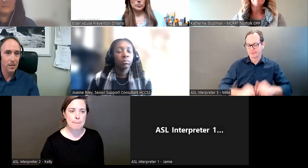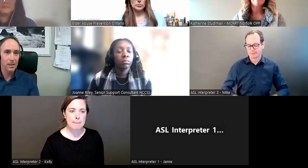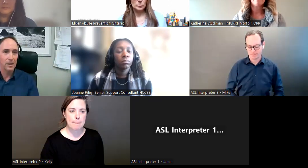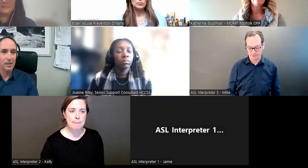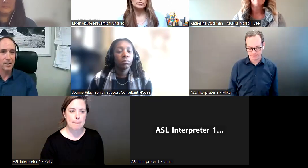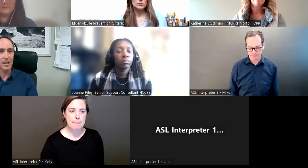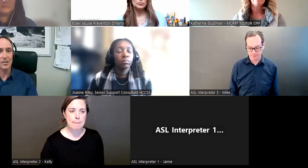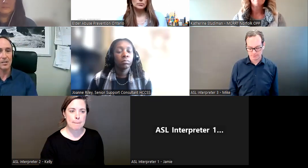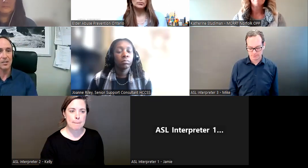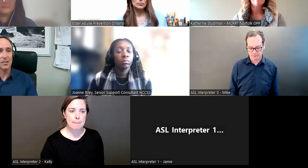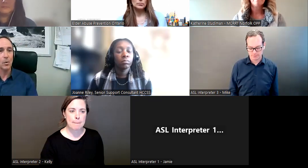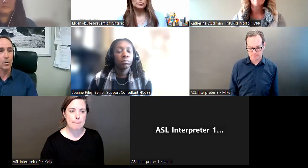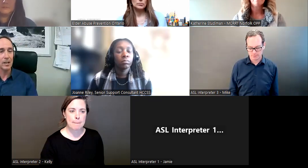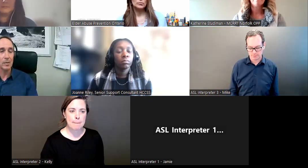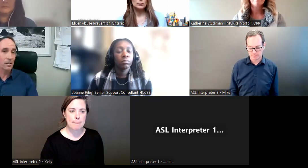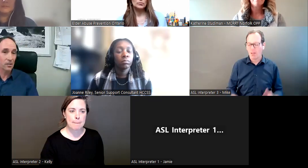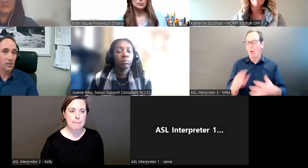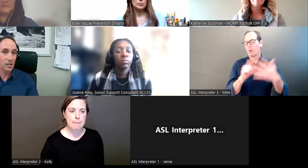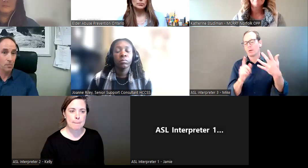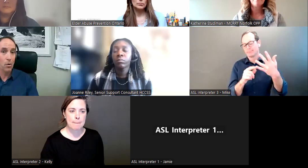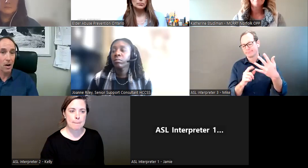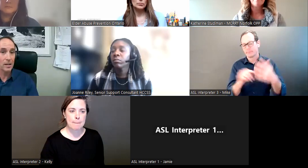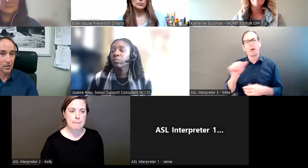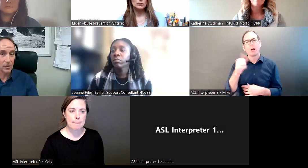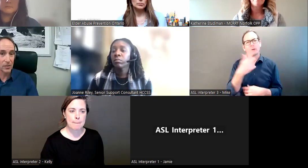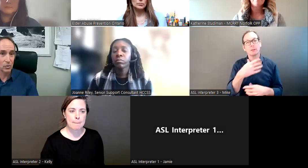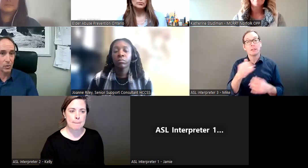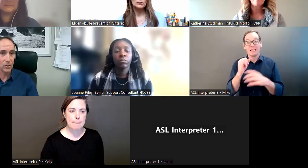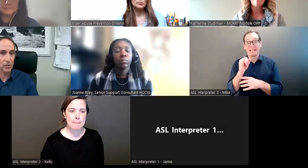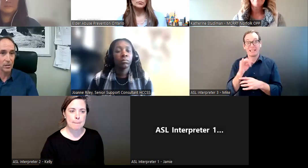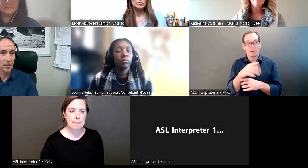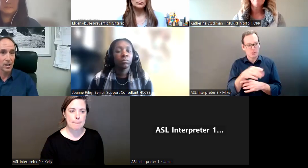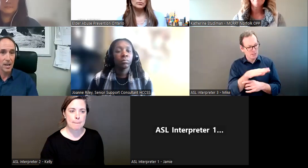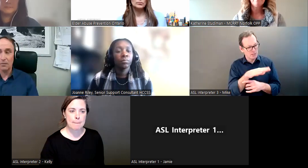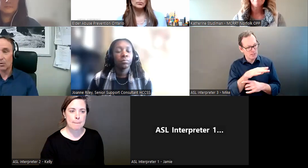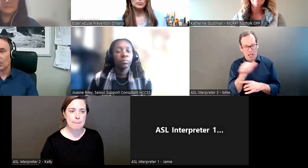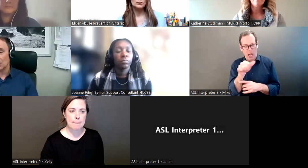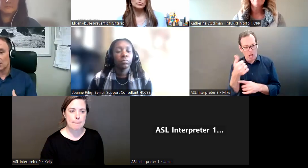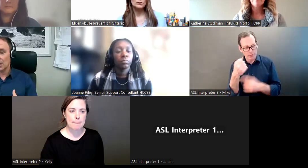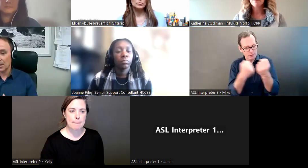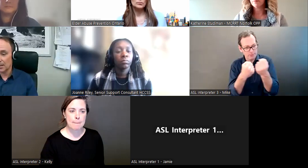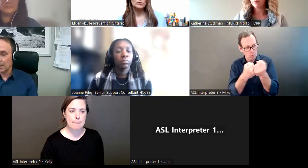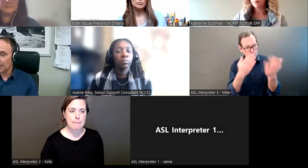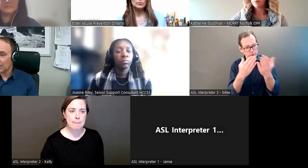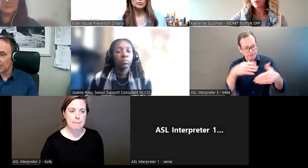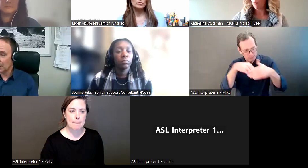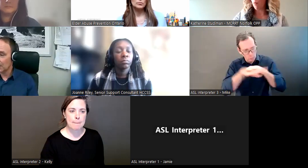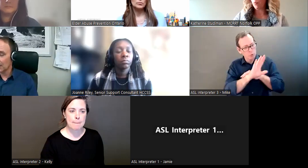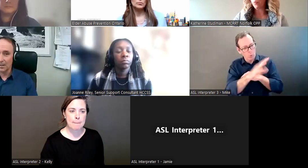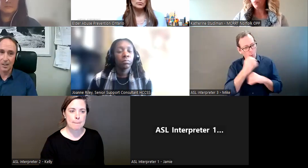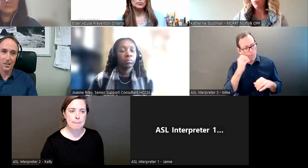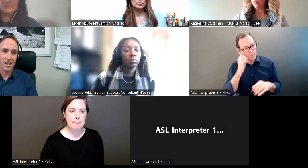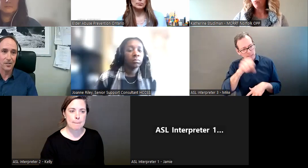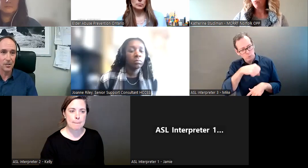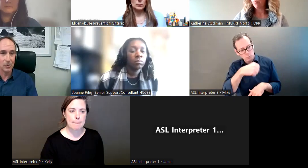home? I think that's an important element, because it's more eyes on the situation. And of course, there's there's